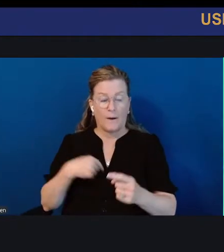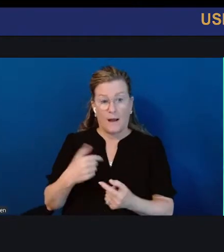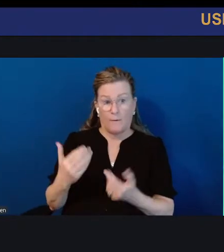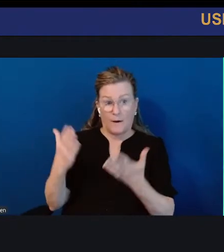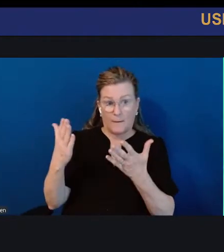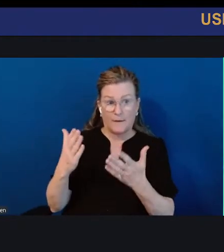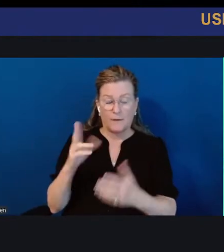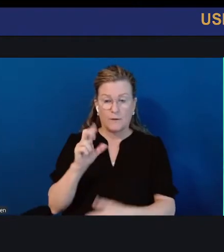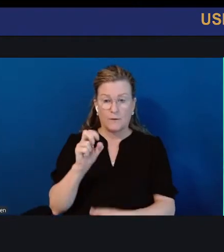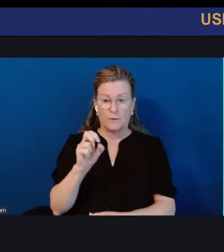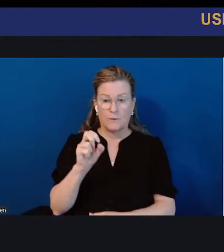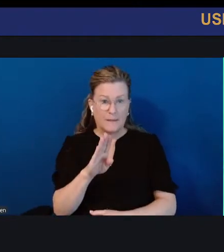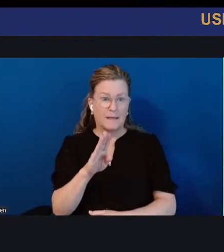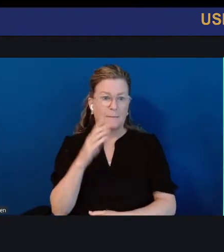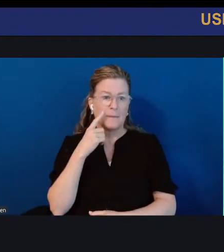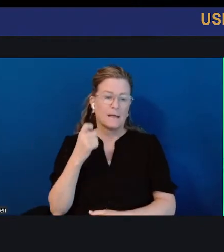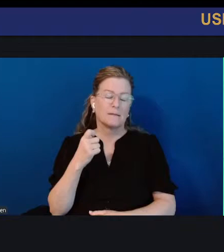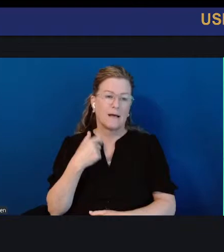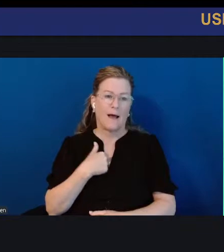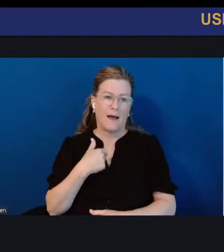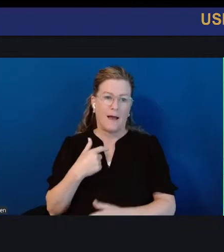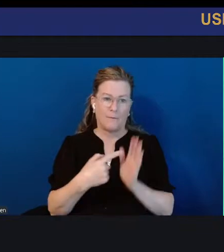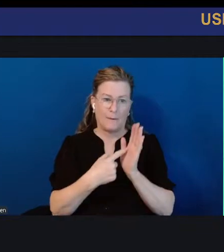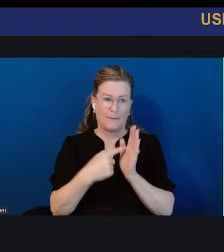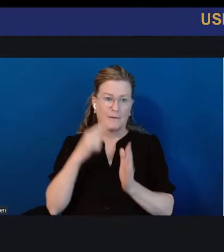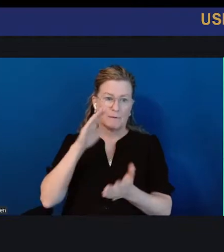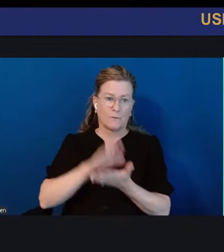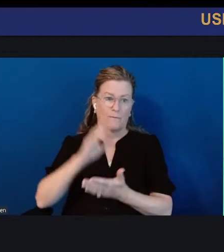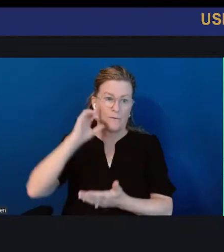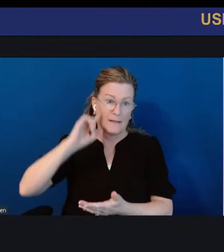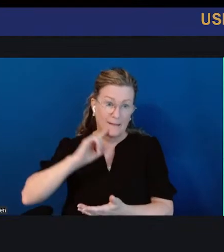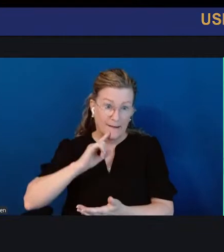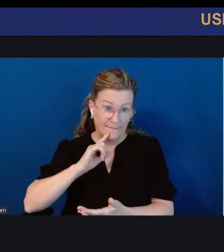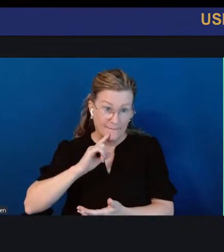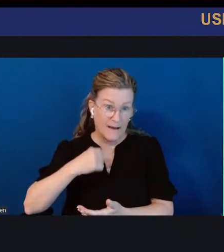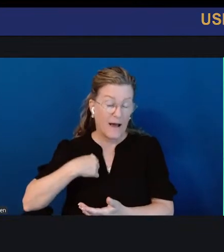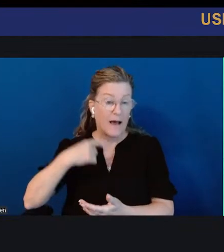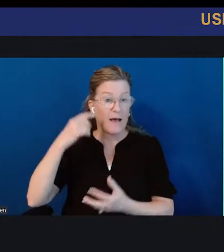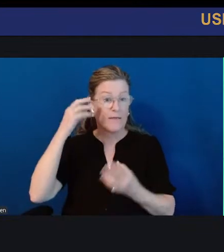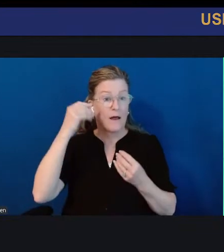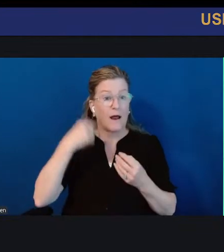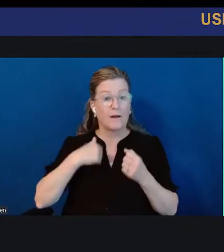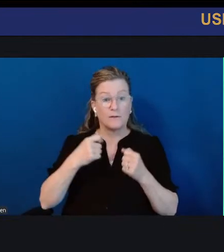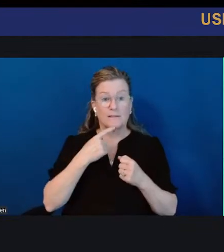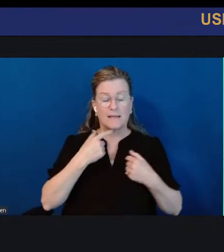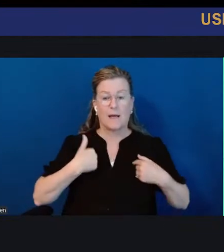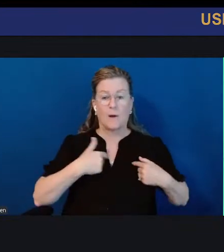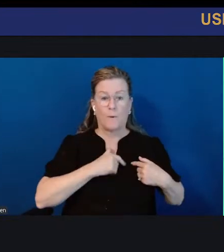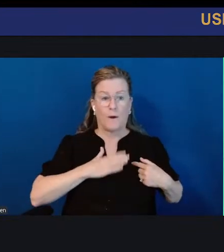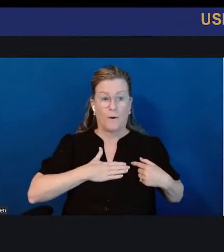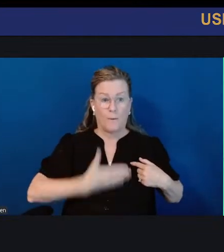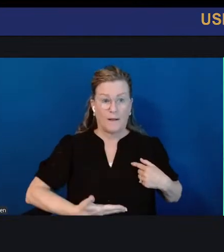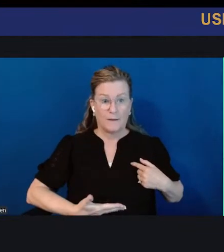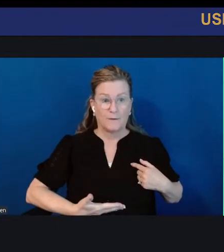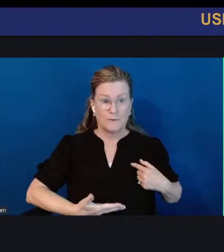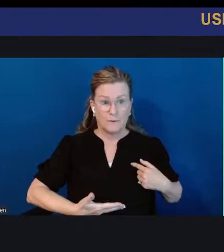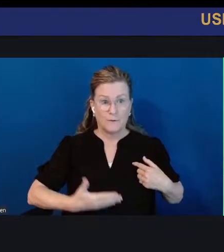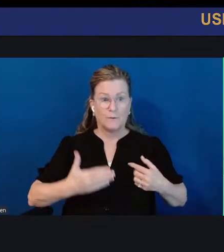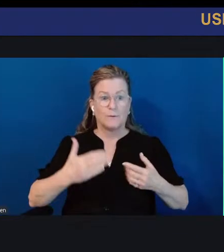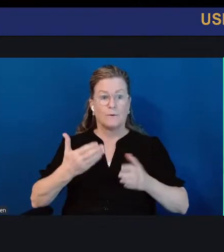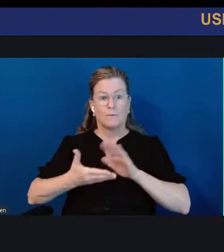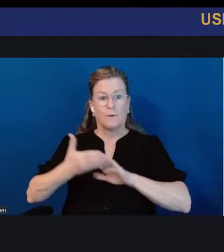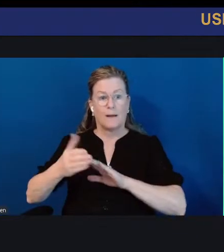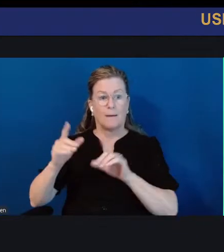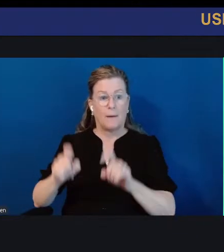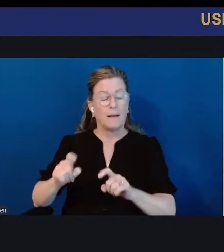is that USDB, because I represent the School for the Deaf, I thought I could say we're willing to partner and do a pilot, but there may